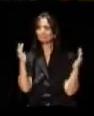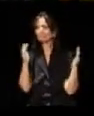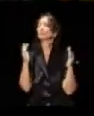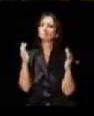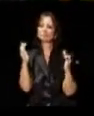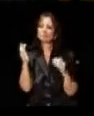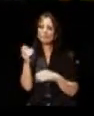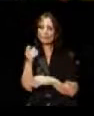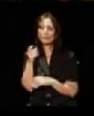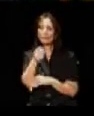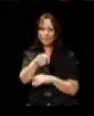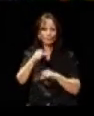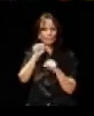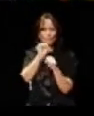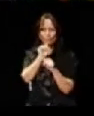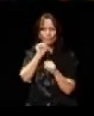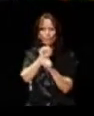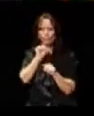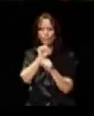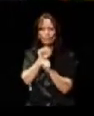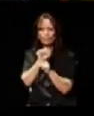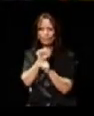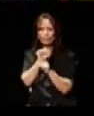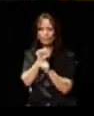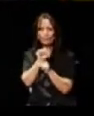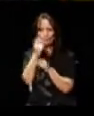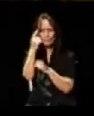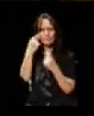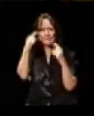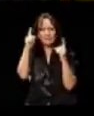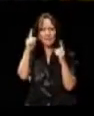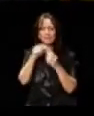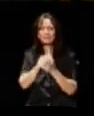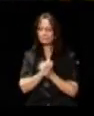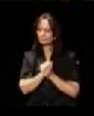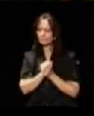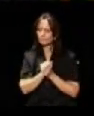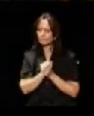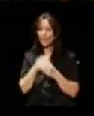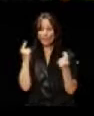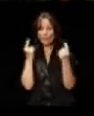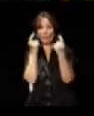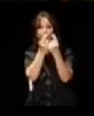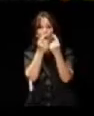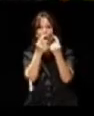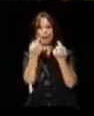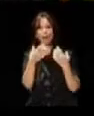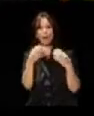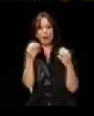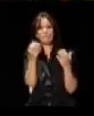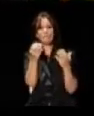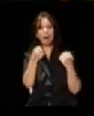You have worked hard and you deserve it. The door of opportunity